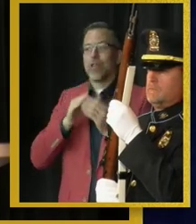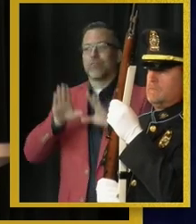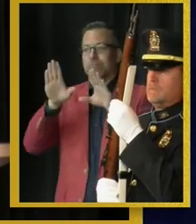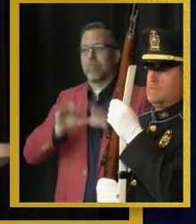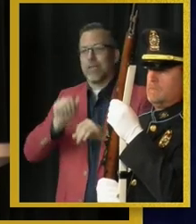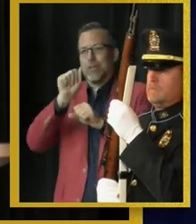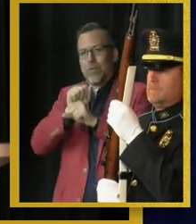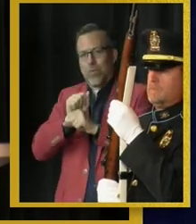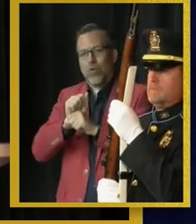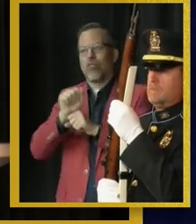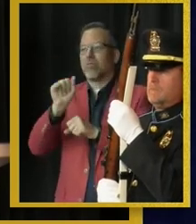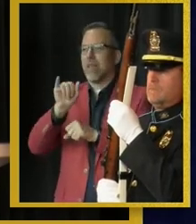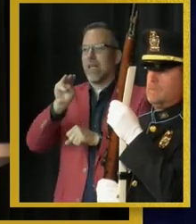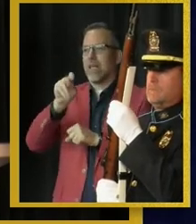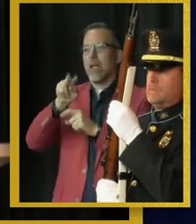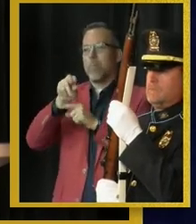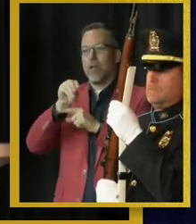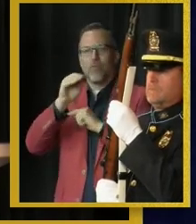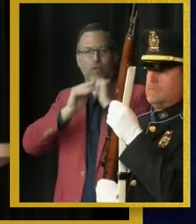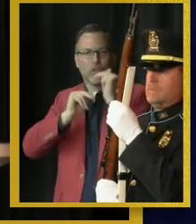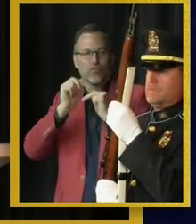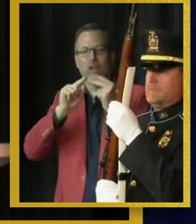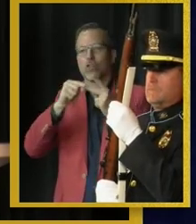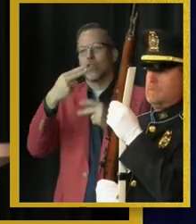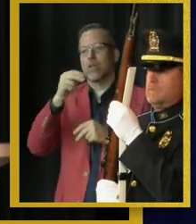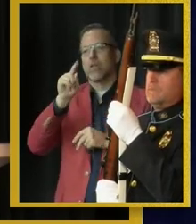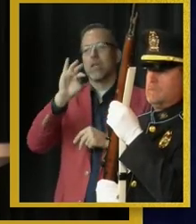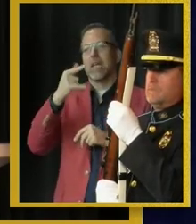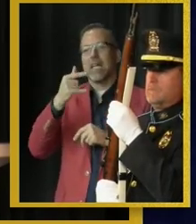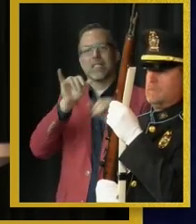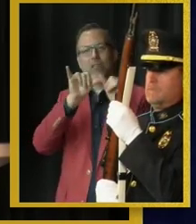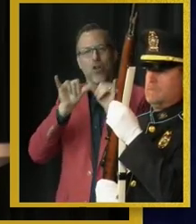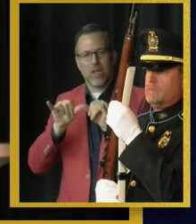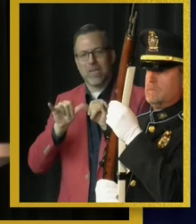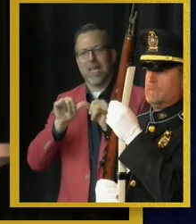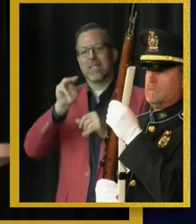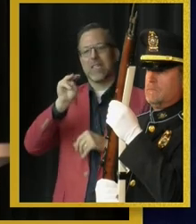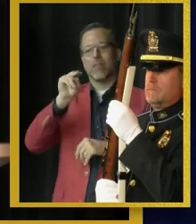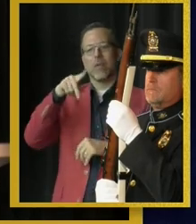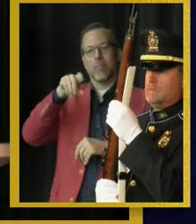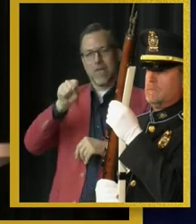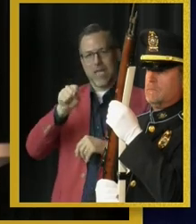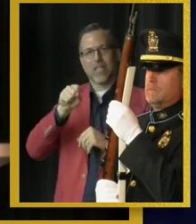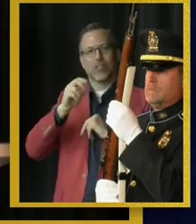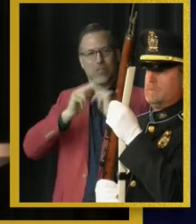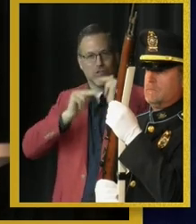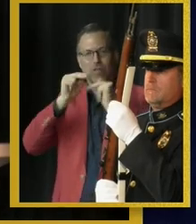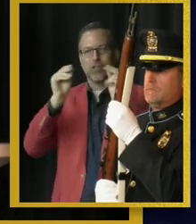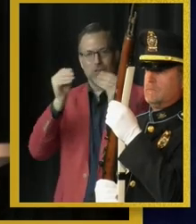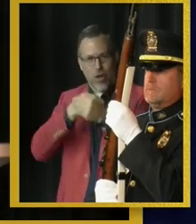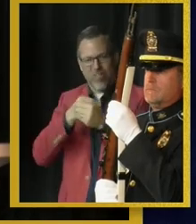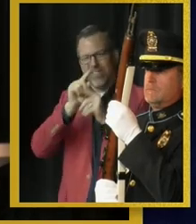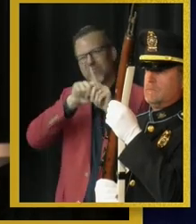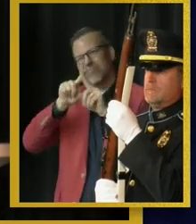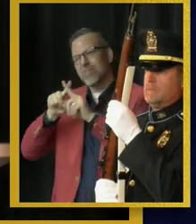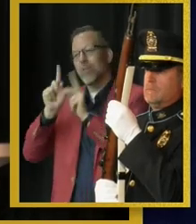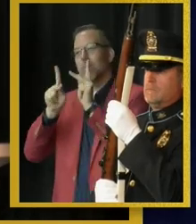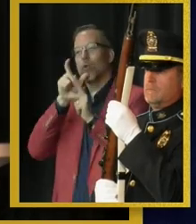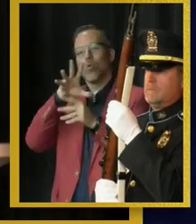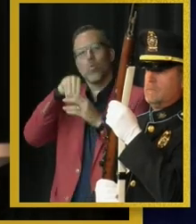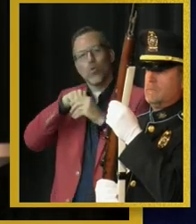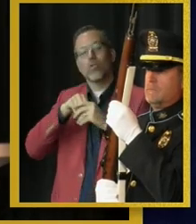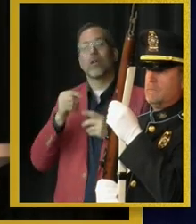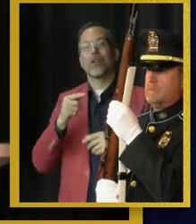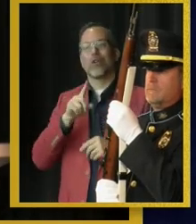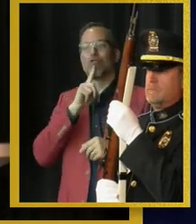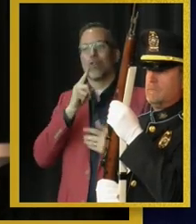folks like Messer Construction, Hastings Architects, and the MNPS Construction Office, and all of those folks that worked with them, we